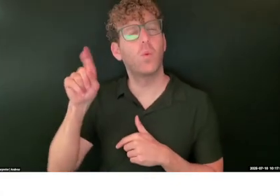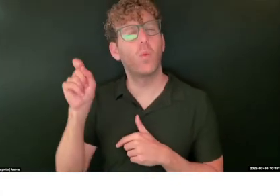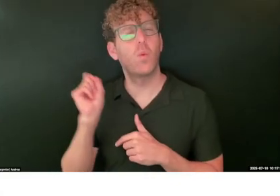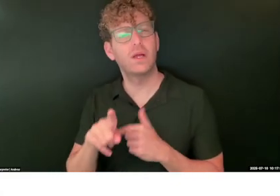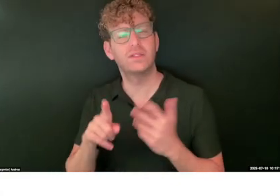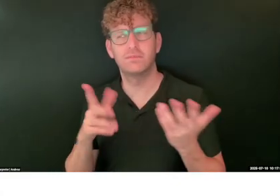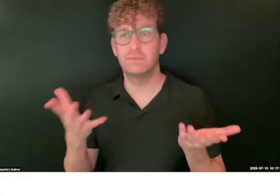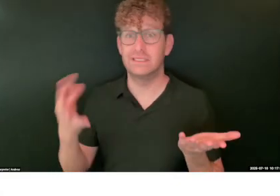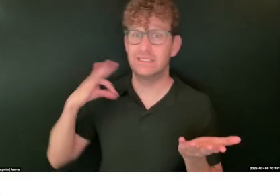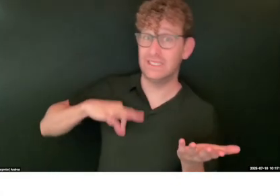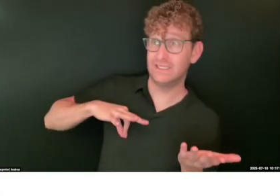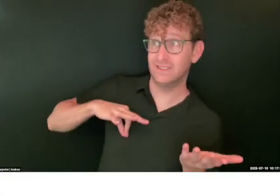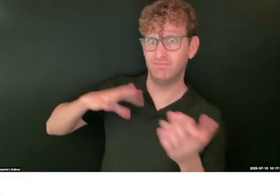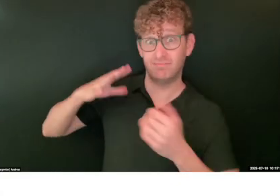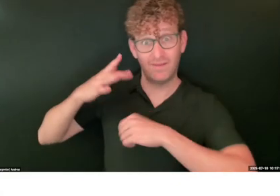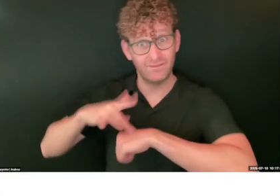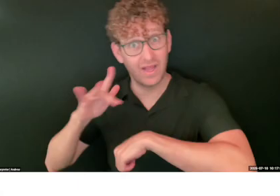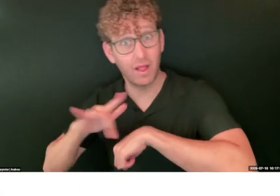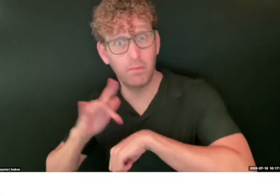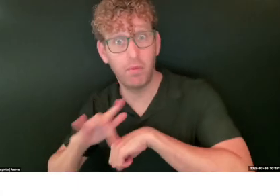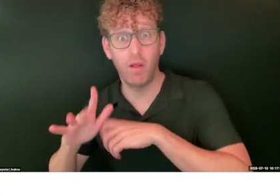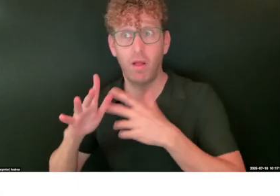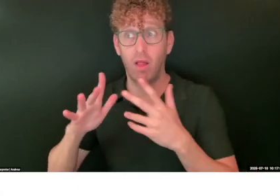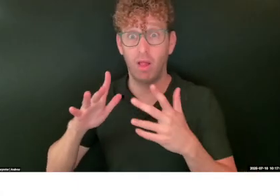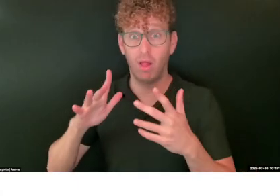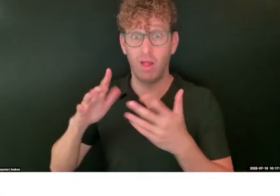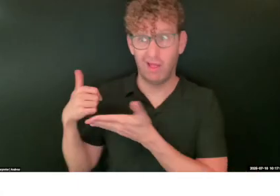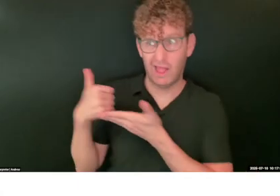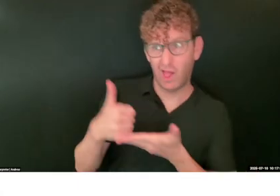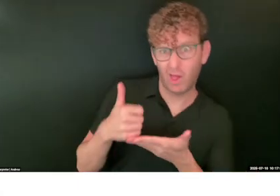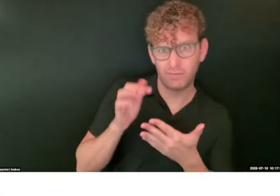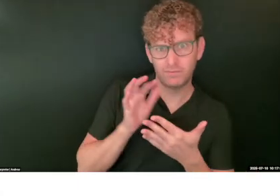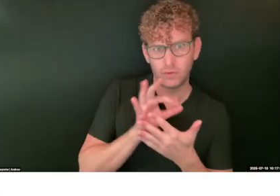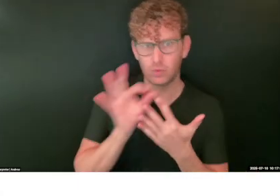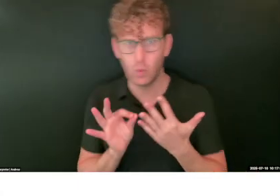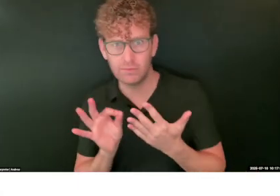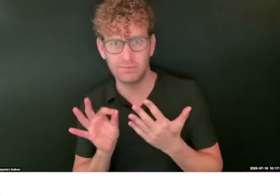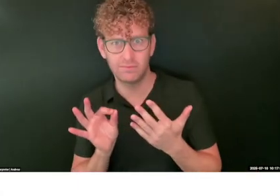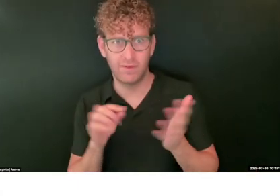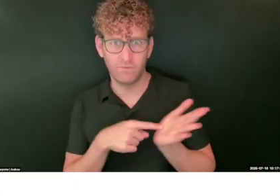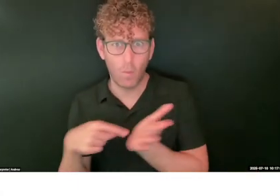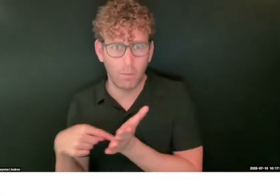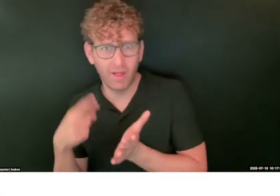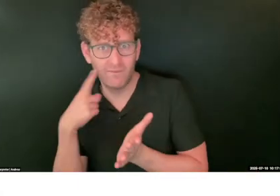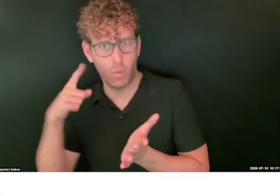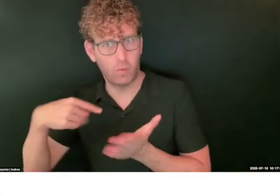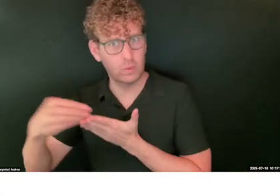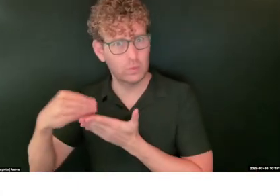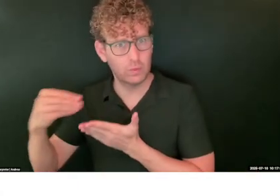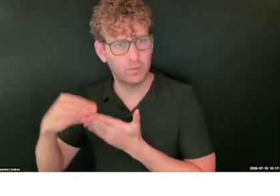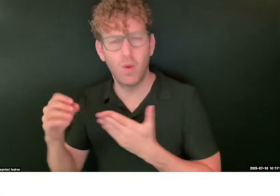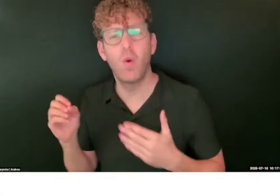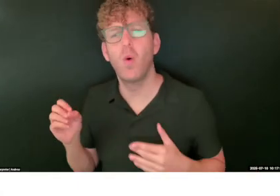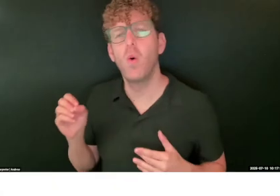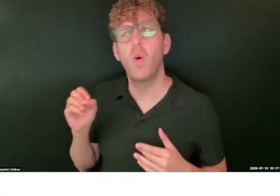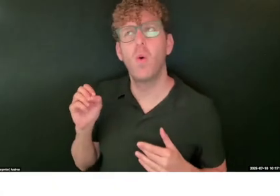available enable meaningful choice, meaningful affordable choice for consumers? We're going to walk